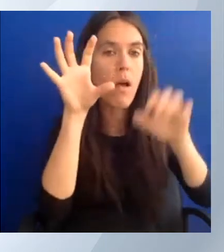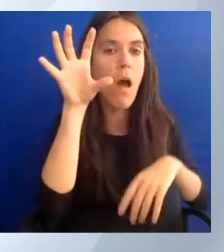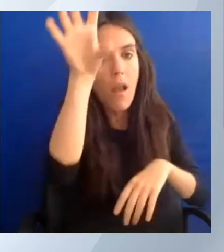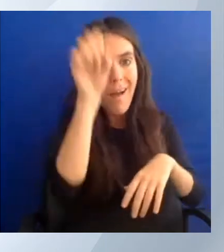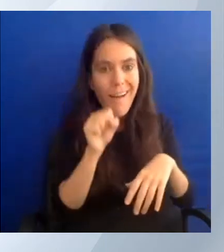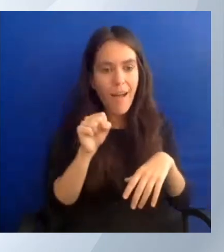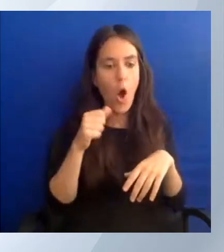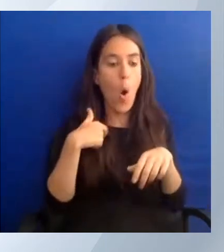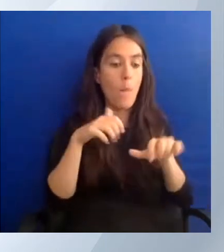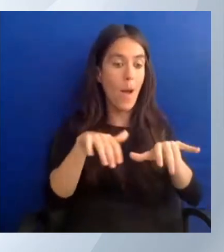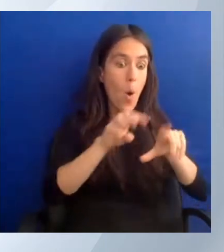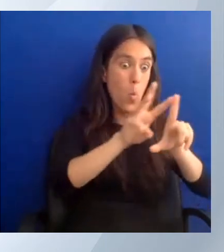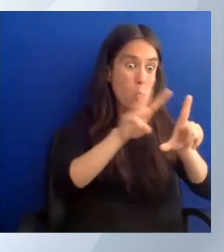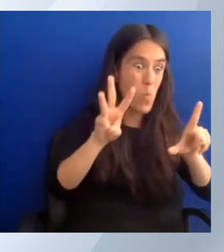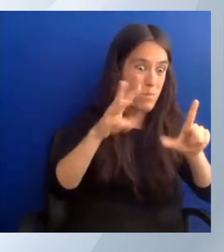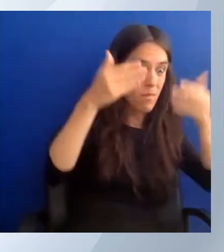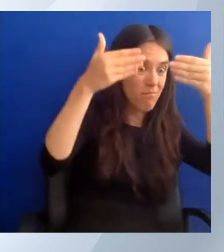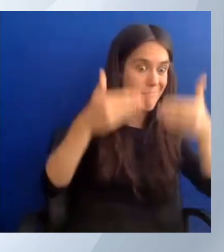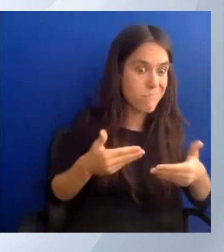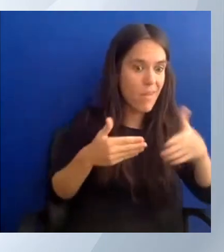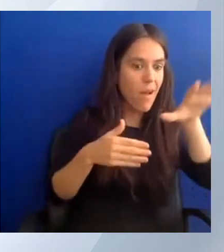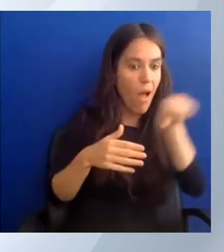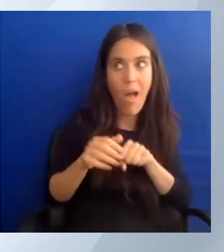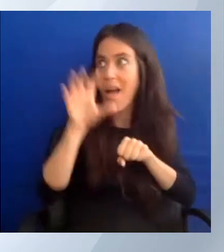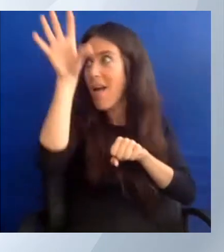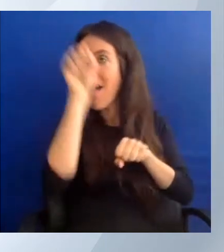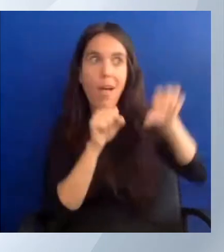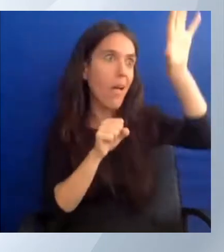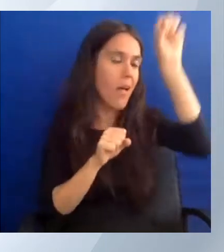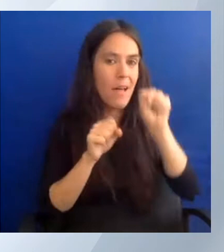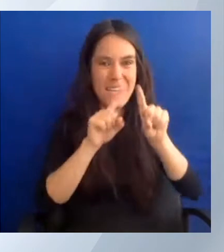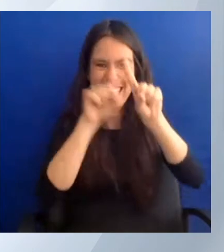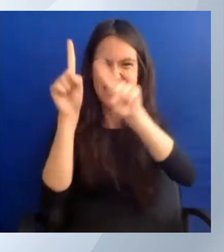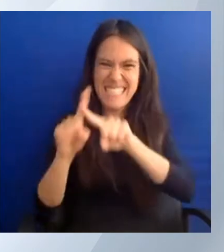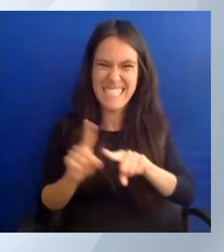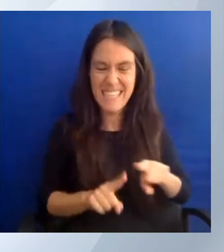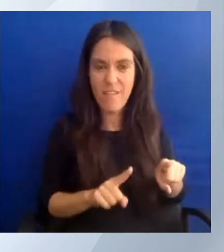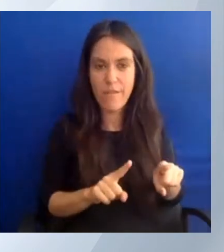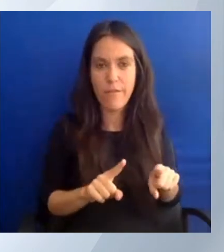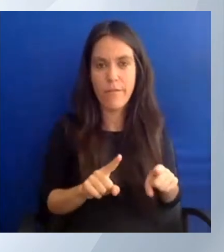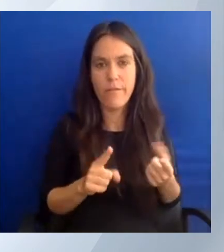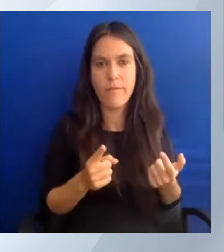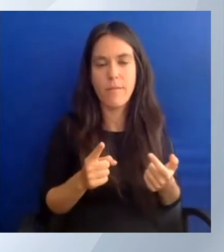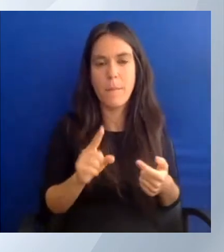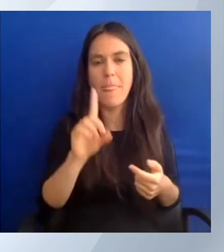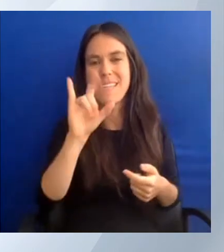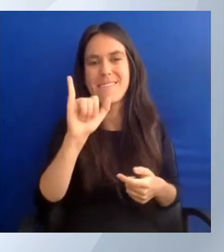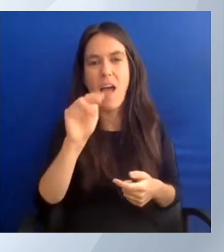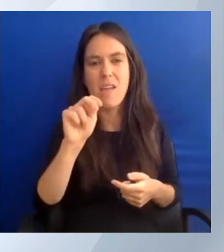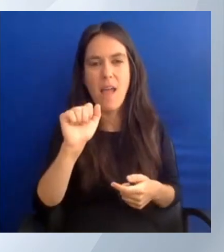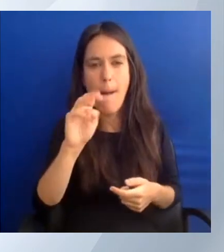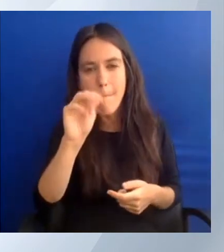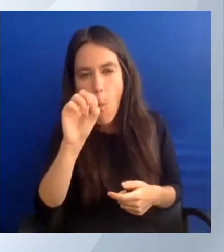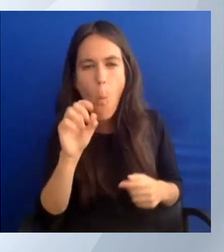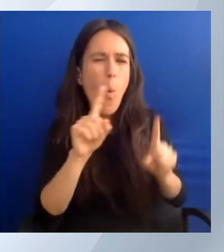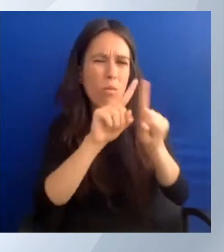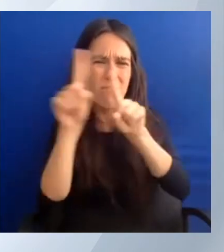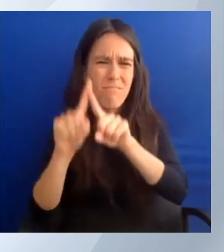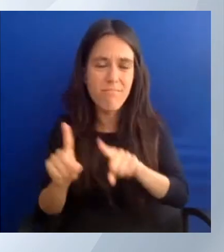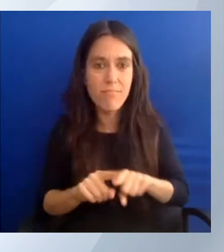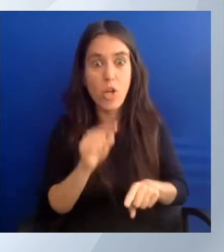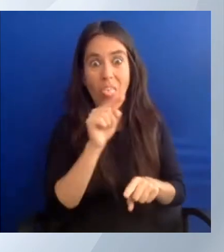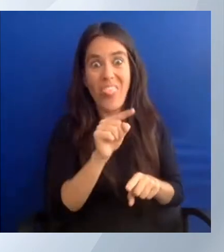use Azure Cosmos DB. If I'm in AWS, I can use DynamoDB. So this